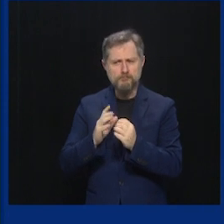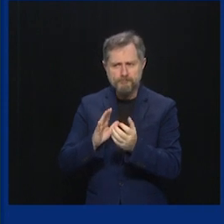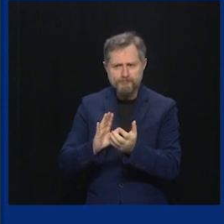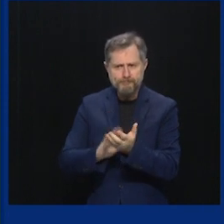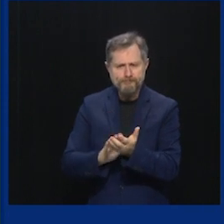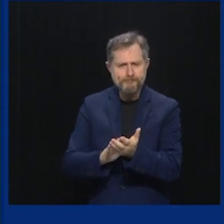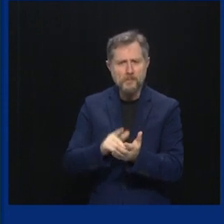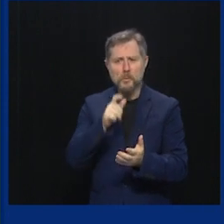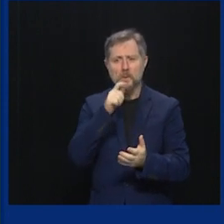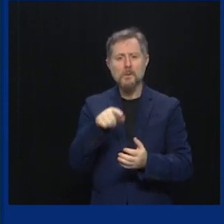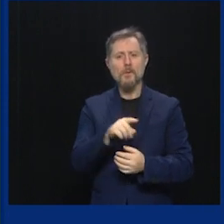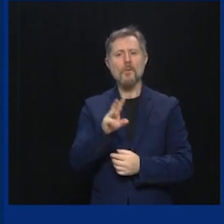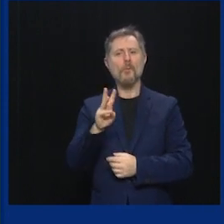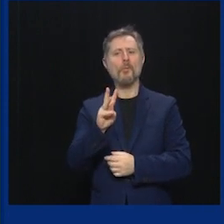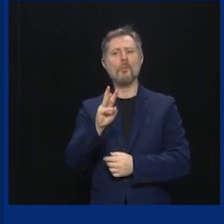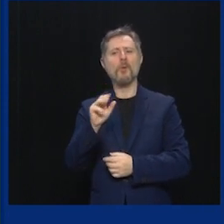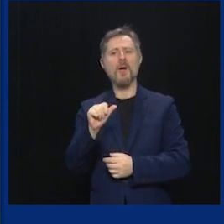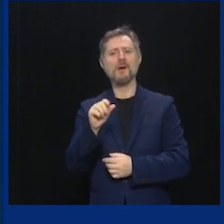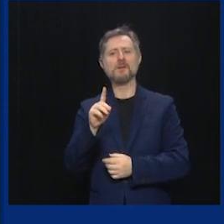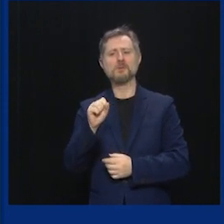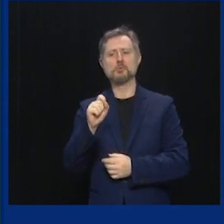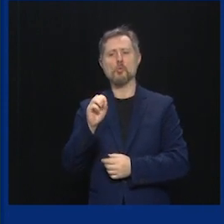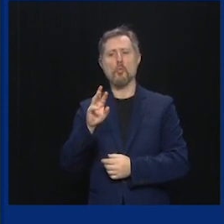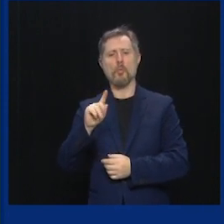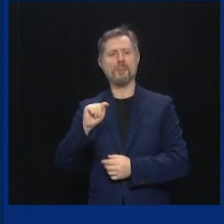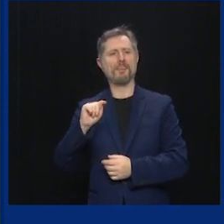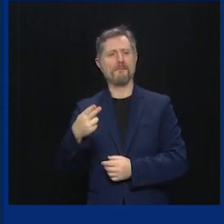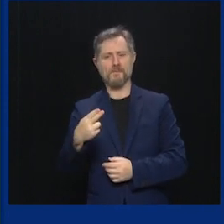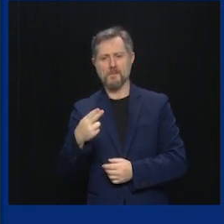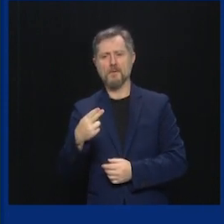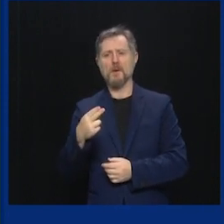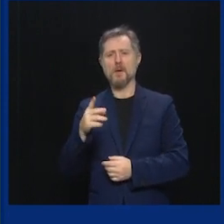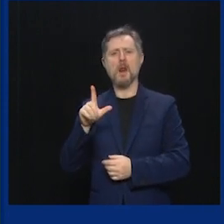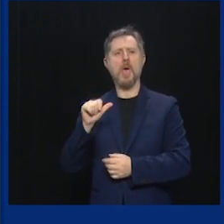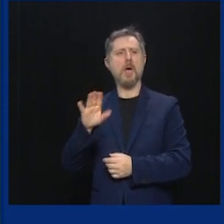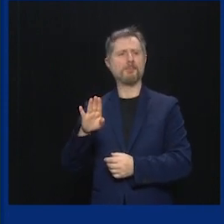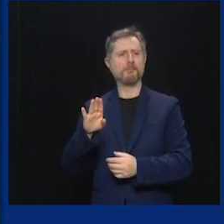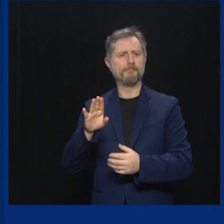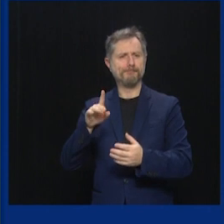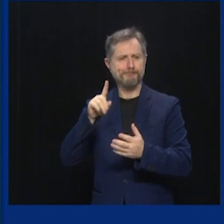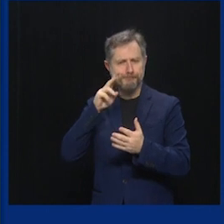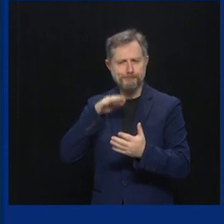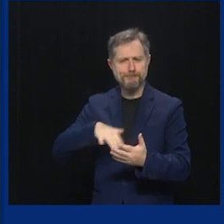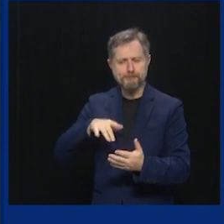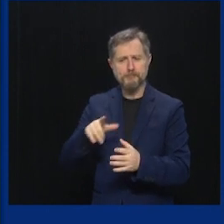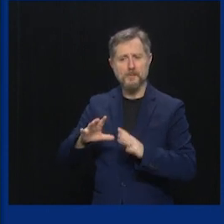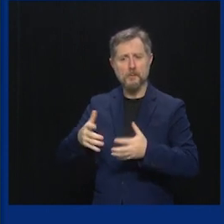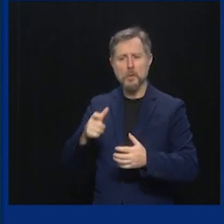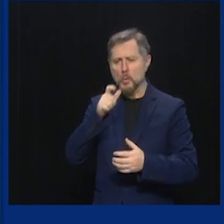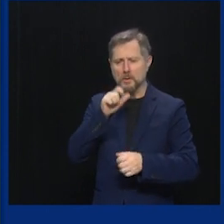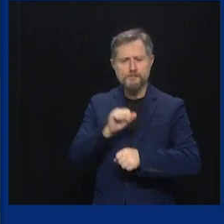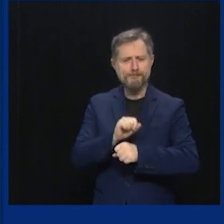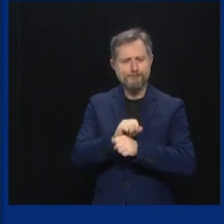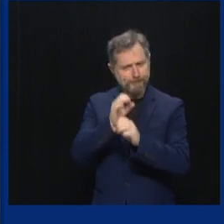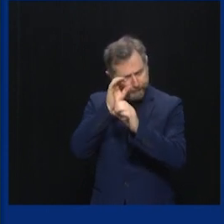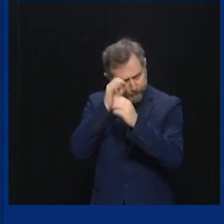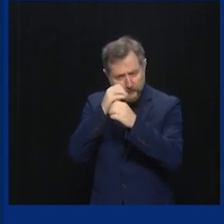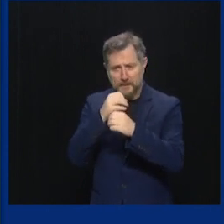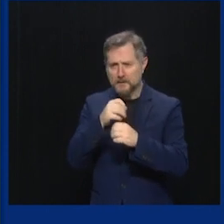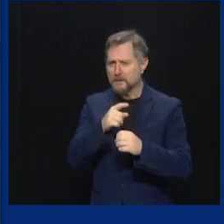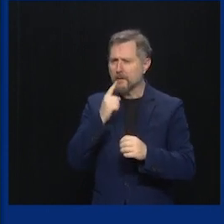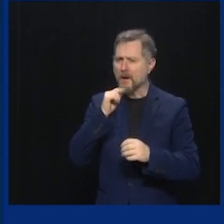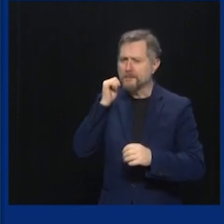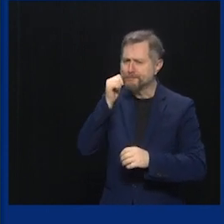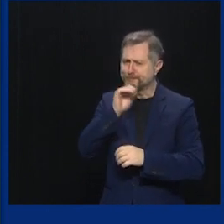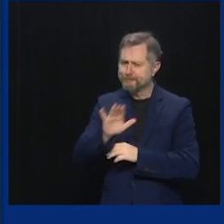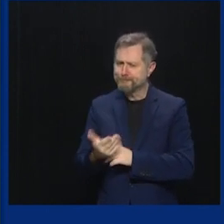Lab. I went and visited Wadsworth Lab during the heat of the pandemic. These are the individuals who worked literally day and night, round the